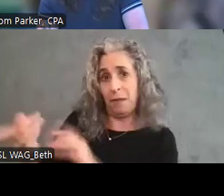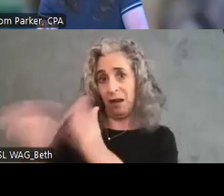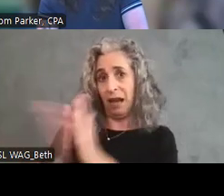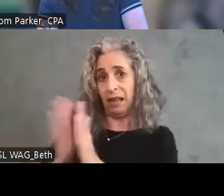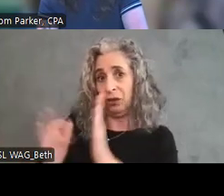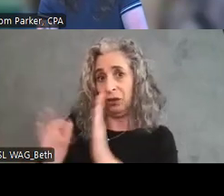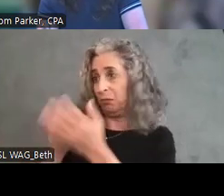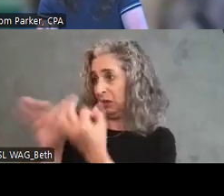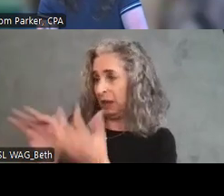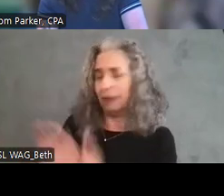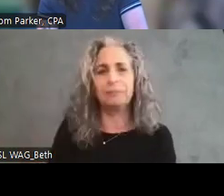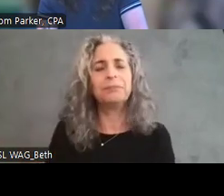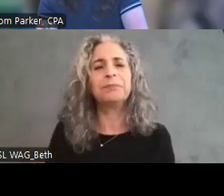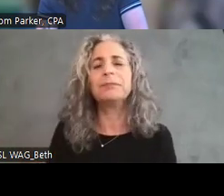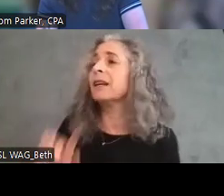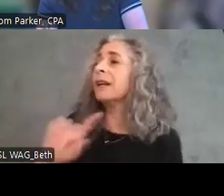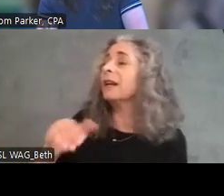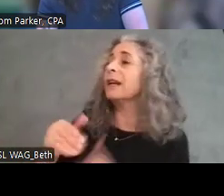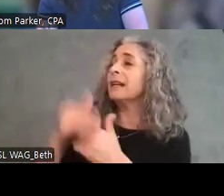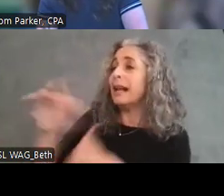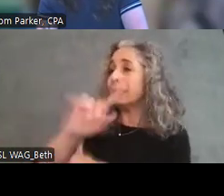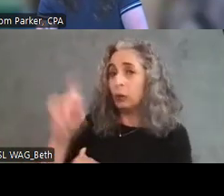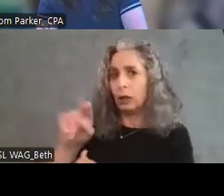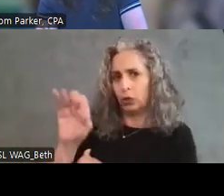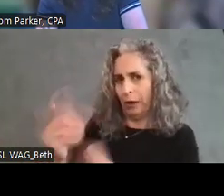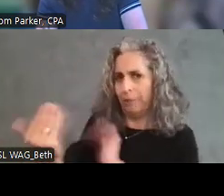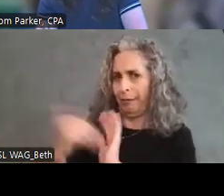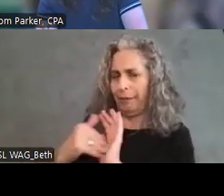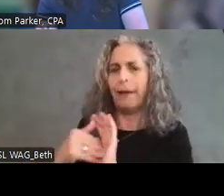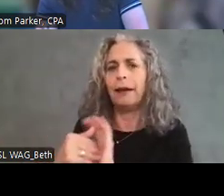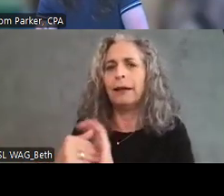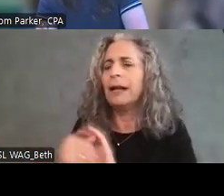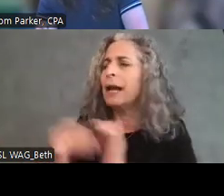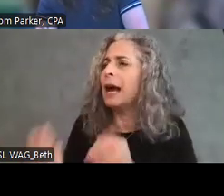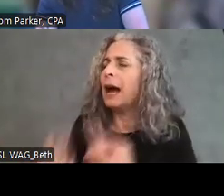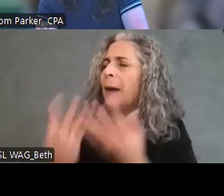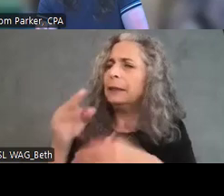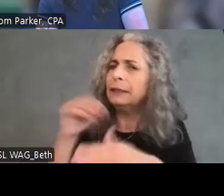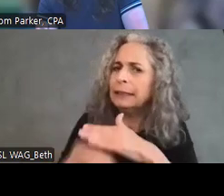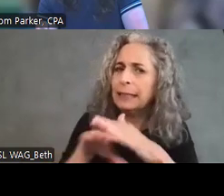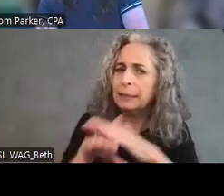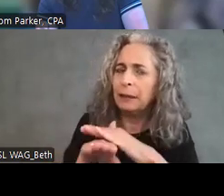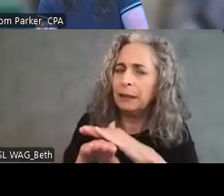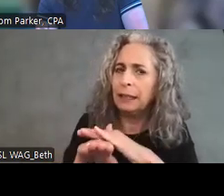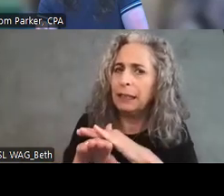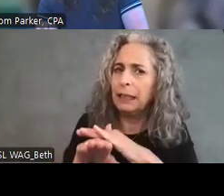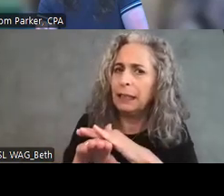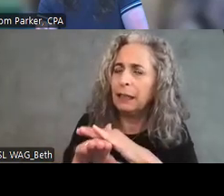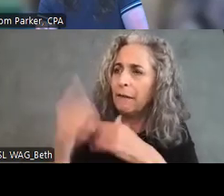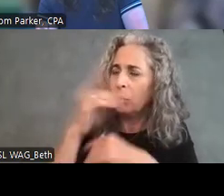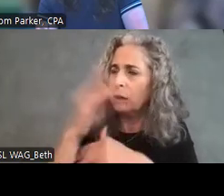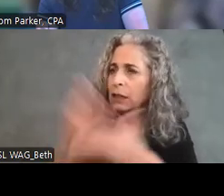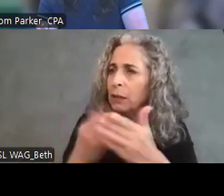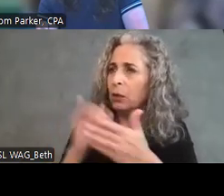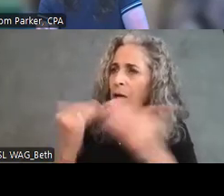Thank you. Next question's similar on those lines, but have the question, how much accessibility is there for someone who has very